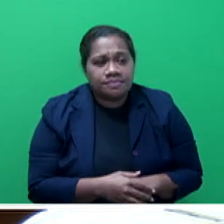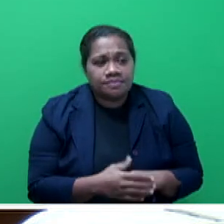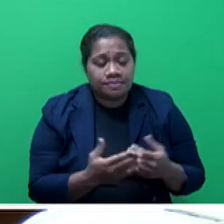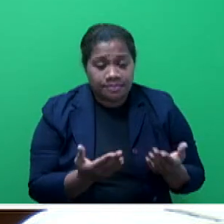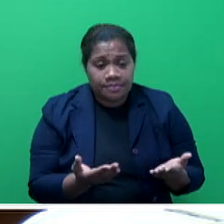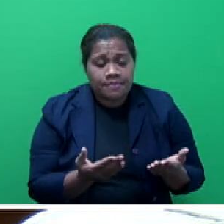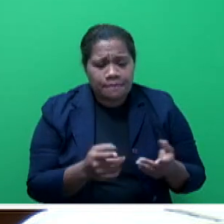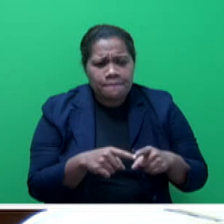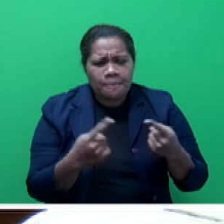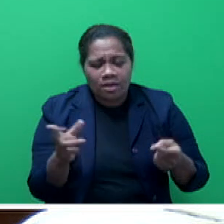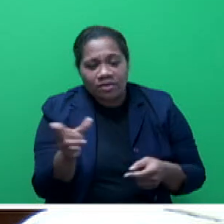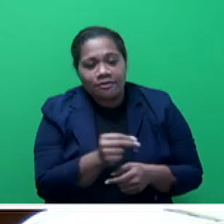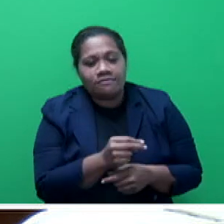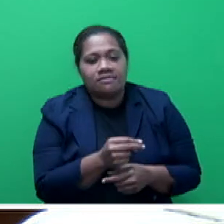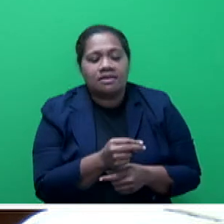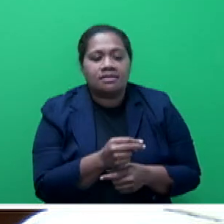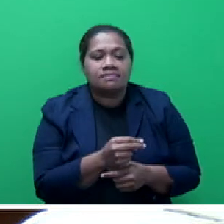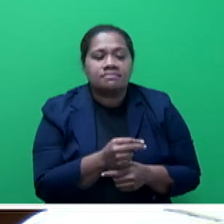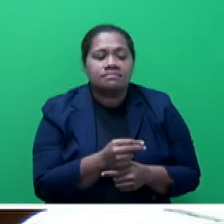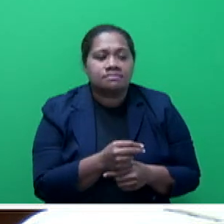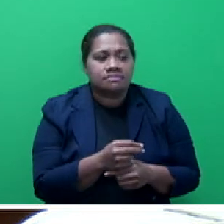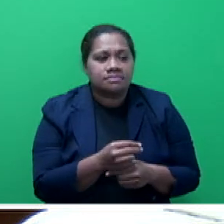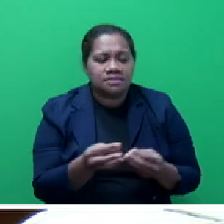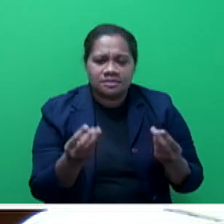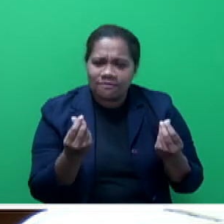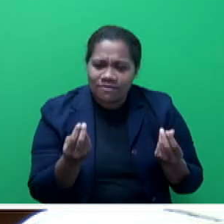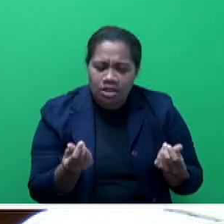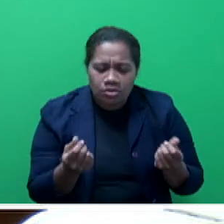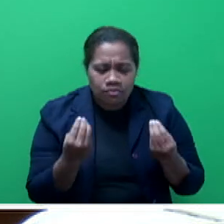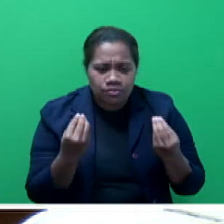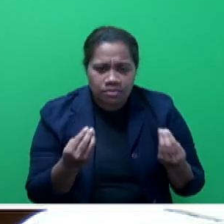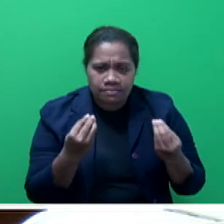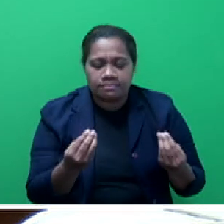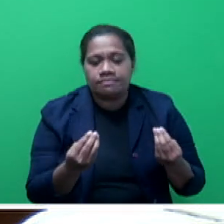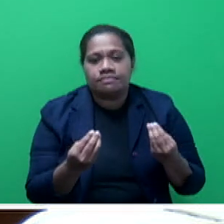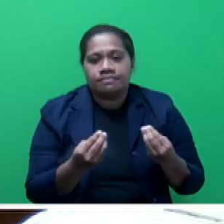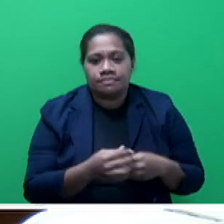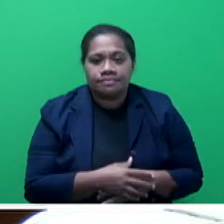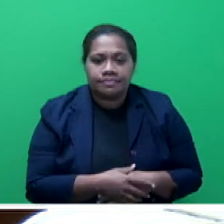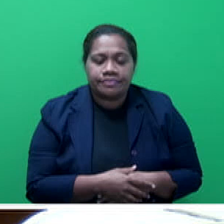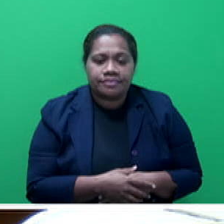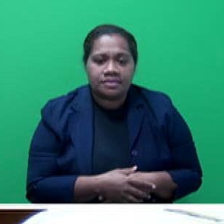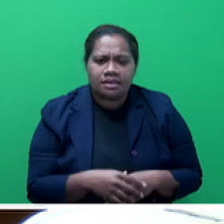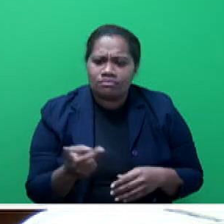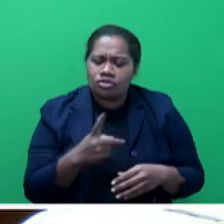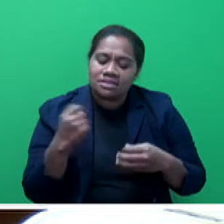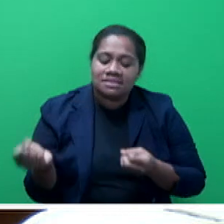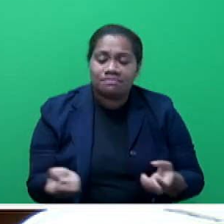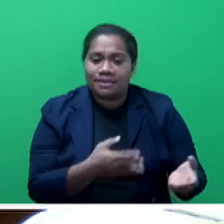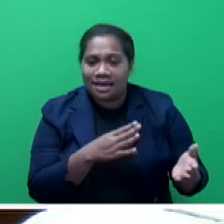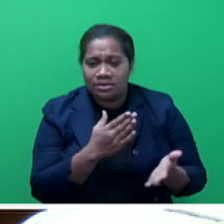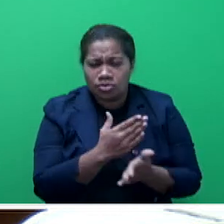and have demonstrated high value and also high return, both in terms of supplying the particular crop